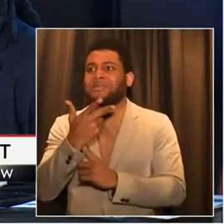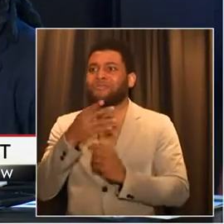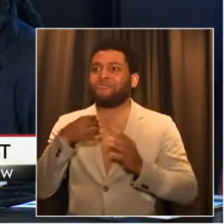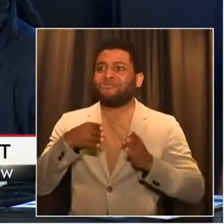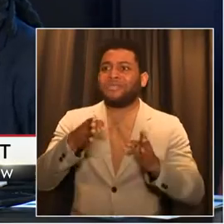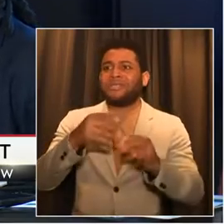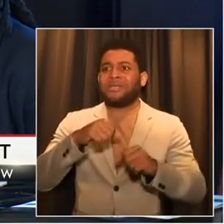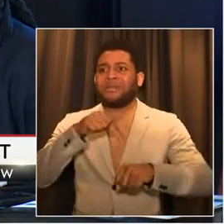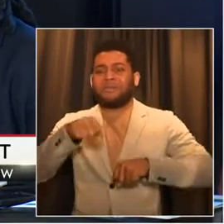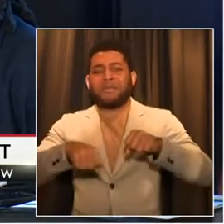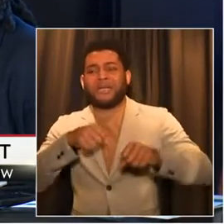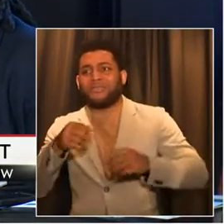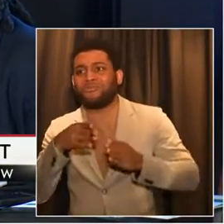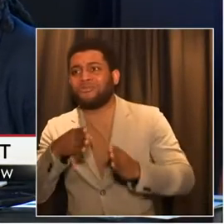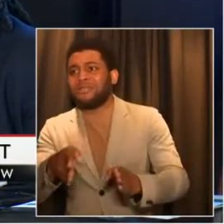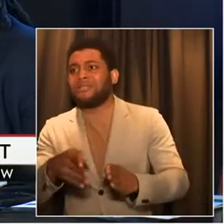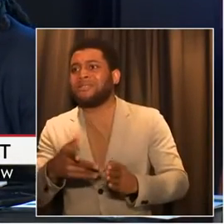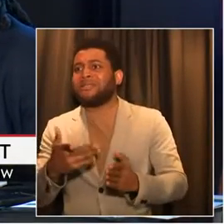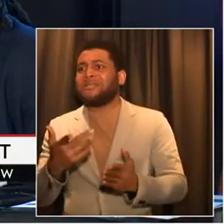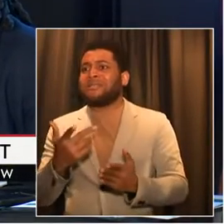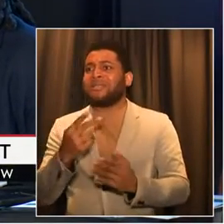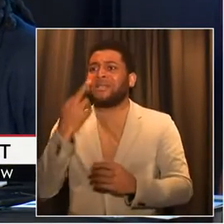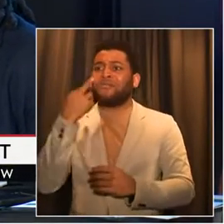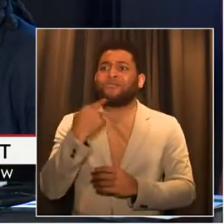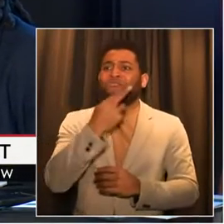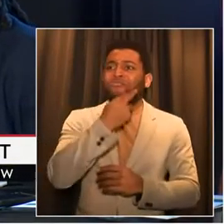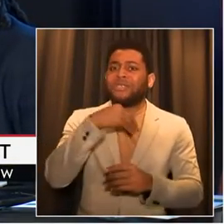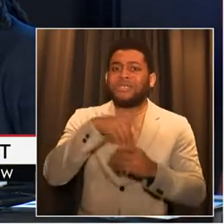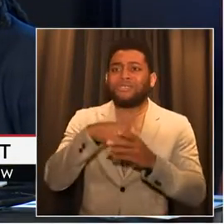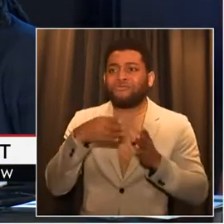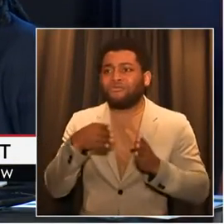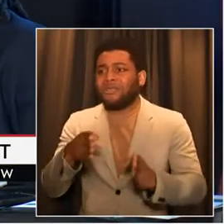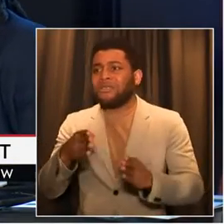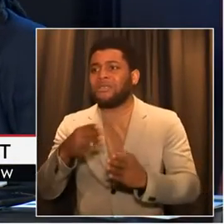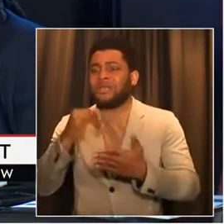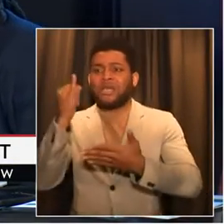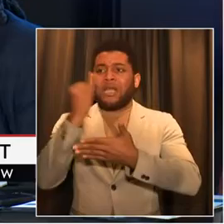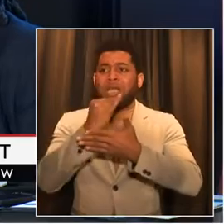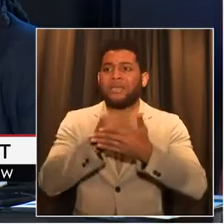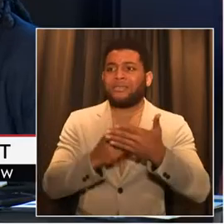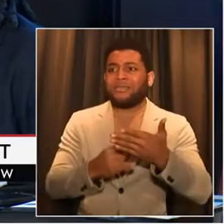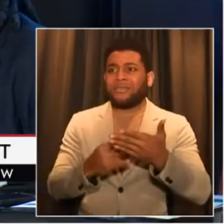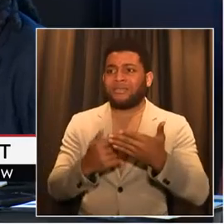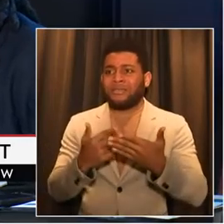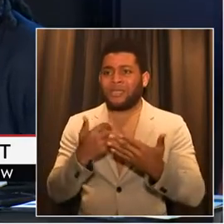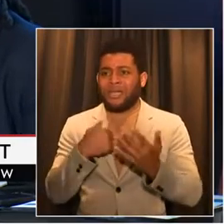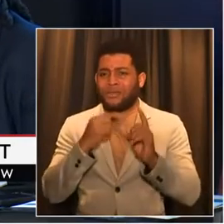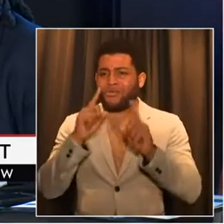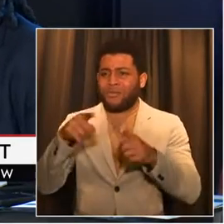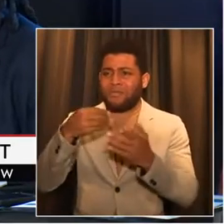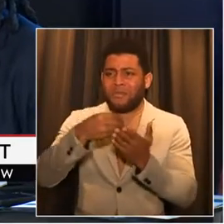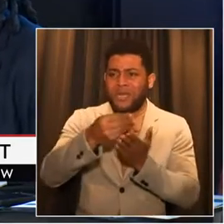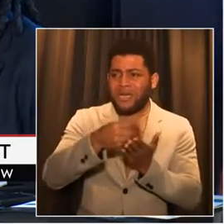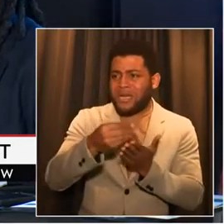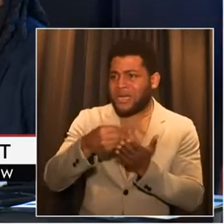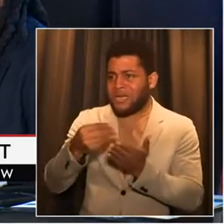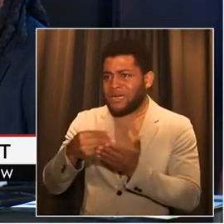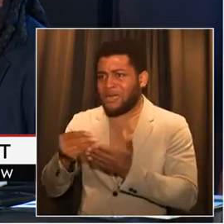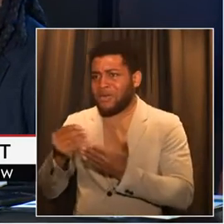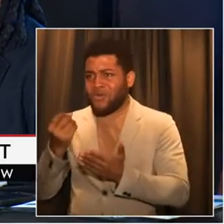art display. And people are trying to make a decision: do I go shop here with fear of getting a ticket while I shop here, or pay $25 to